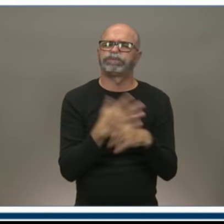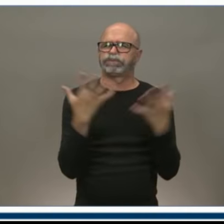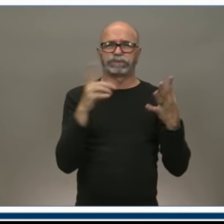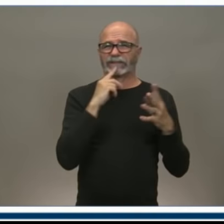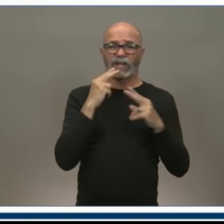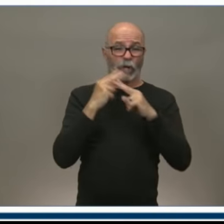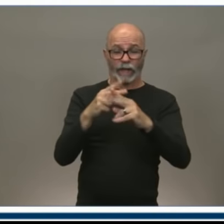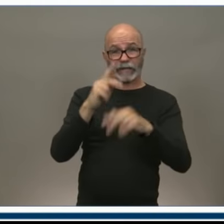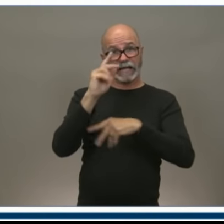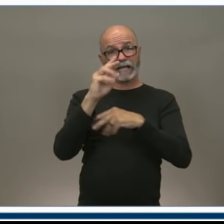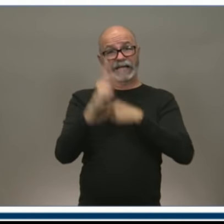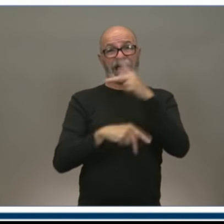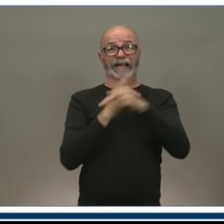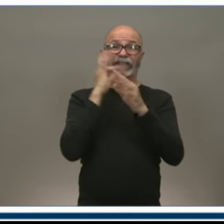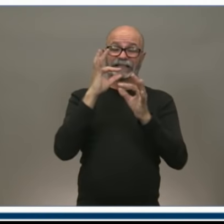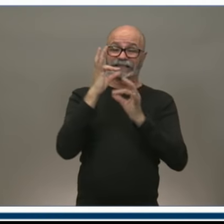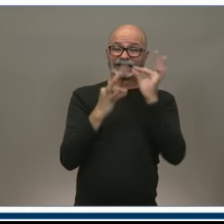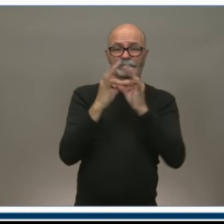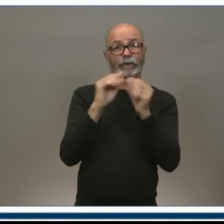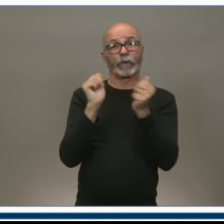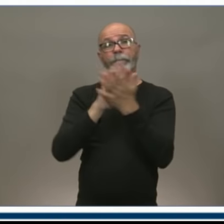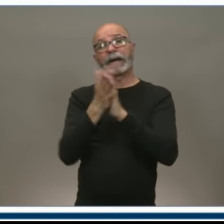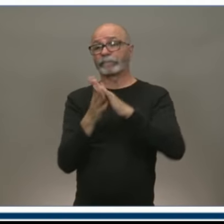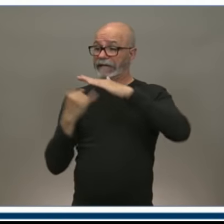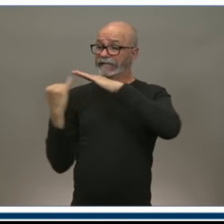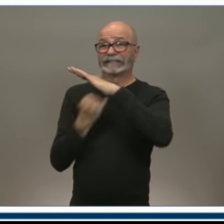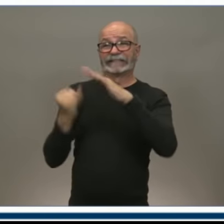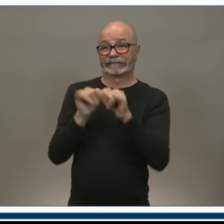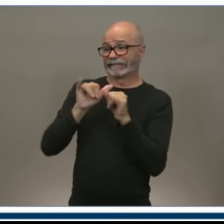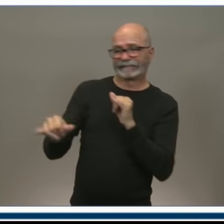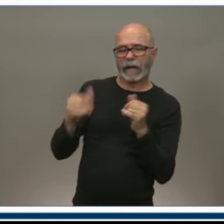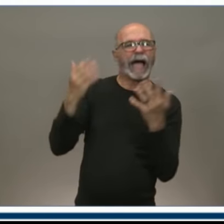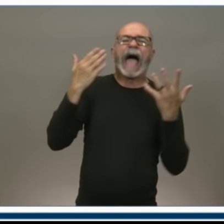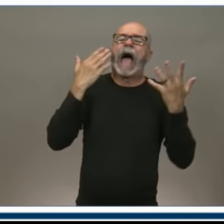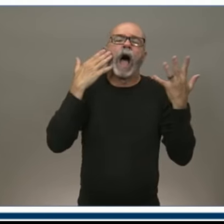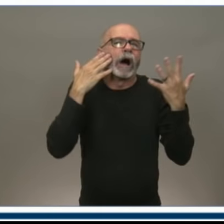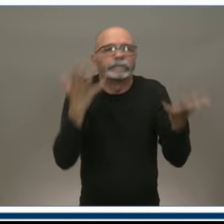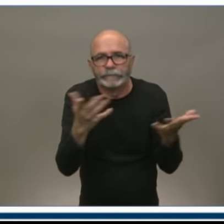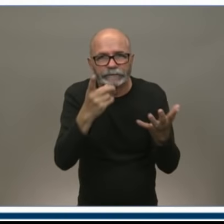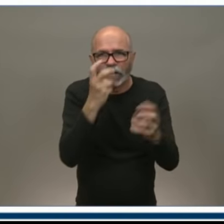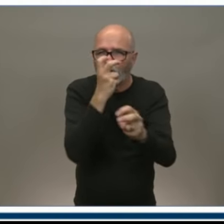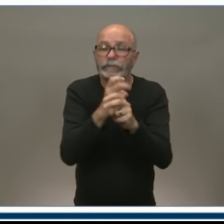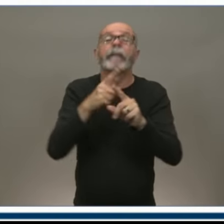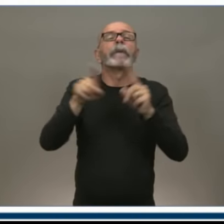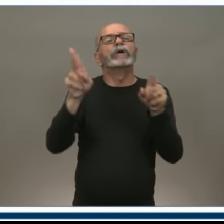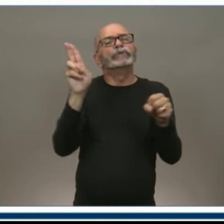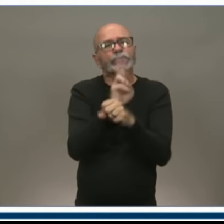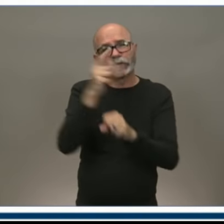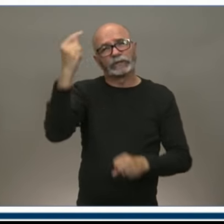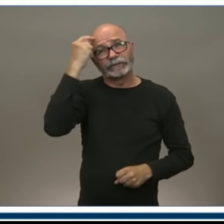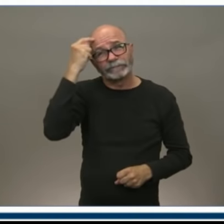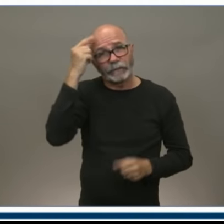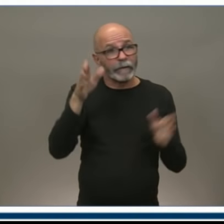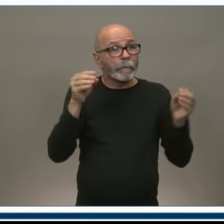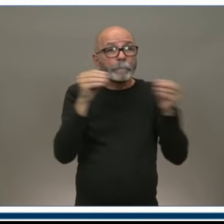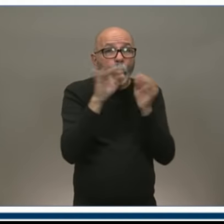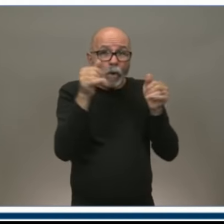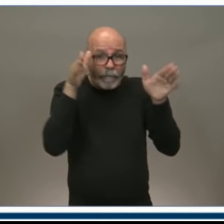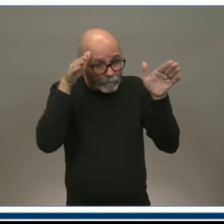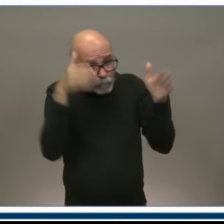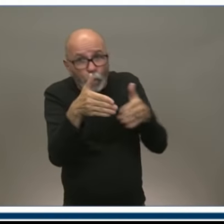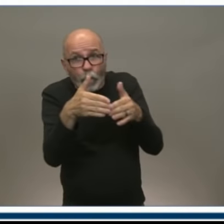the quarantine period. Where it's most appropriate to think about using these rapid testing is in very focused, targeted